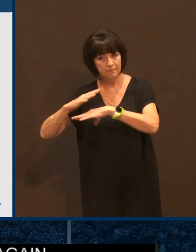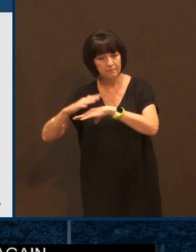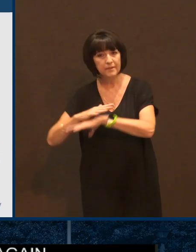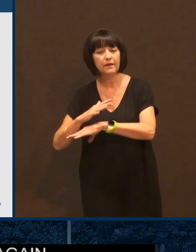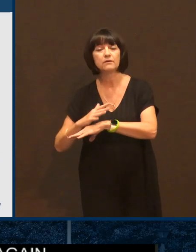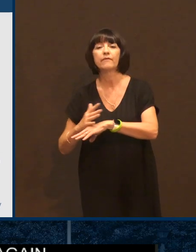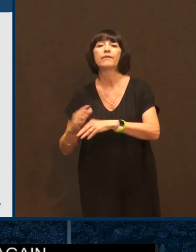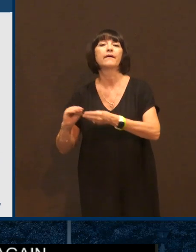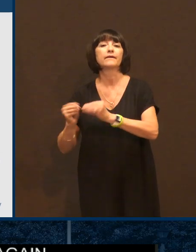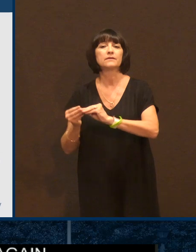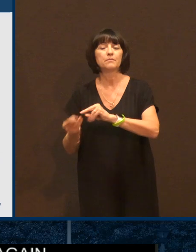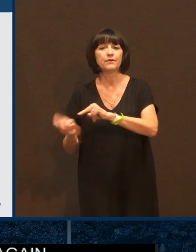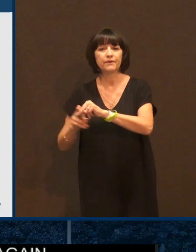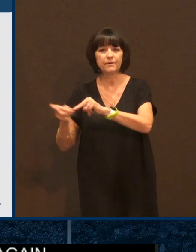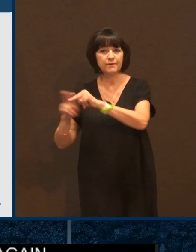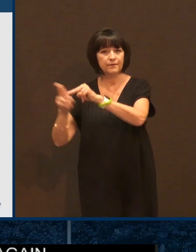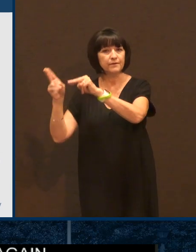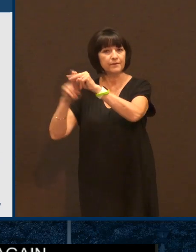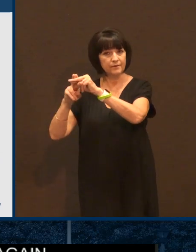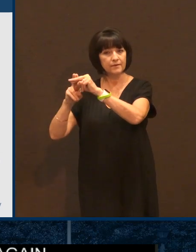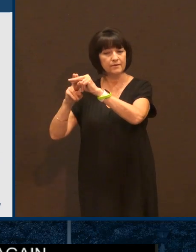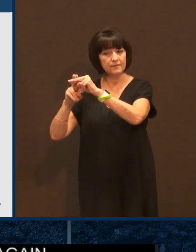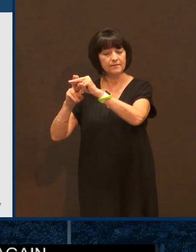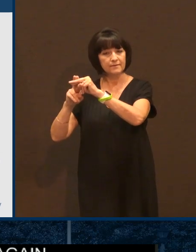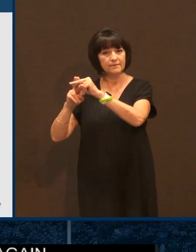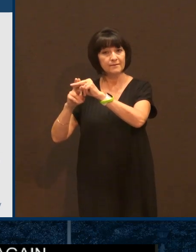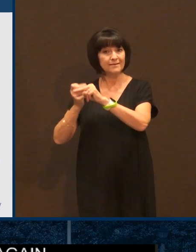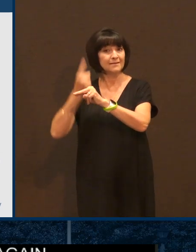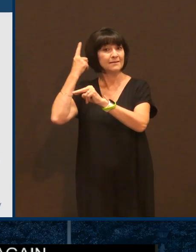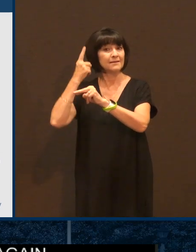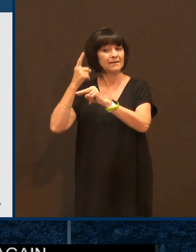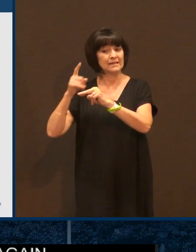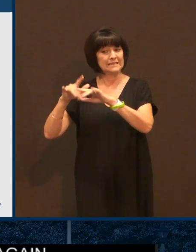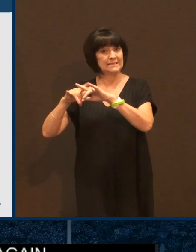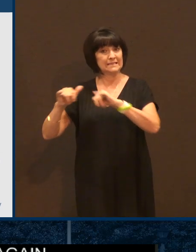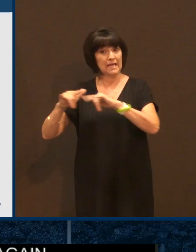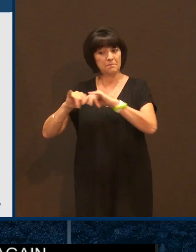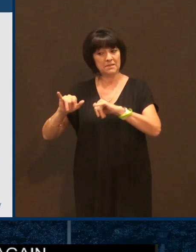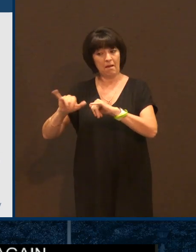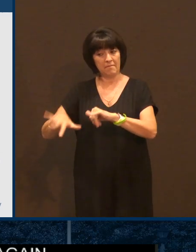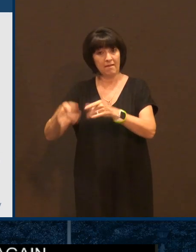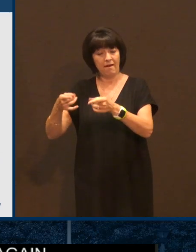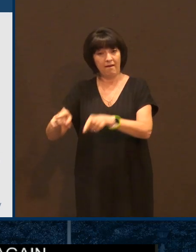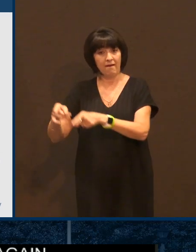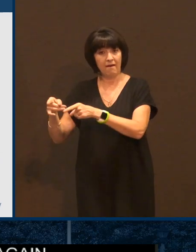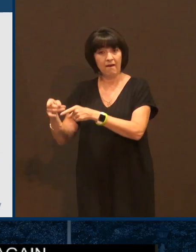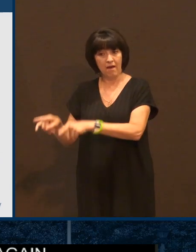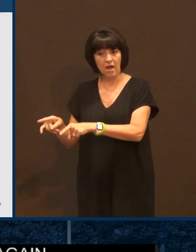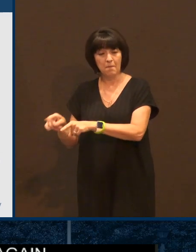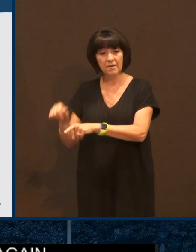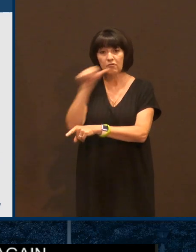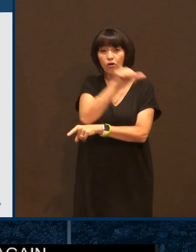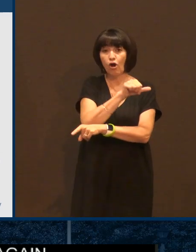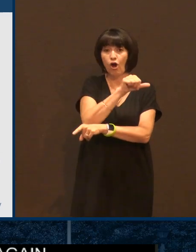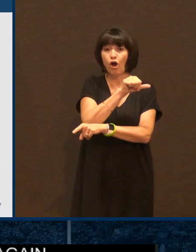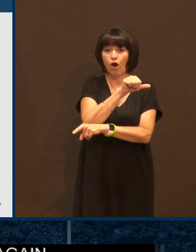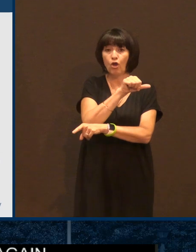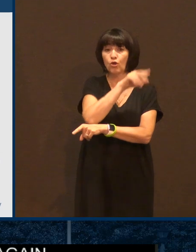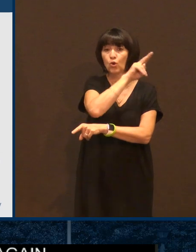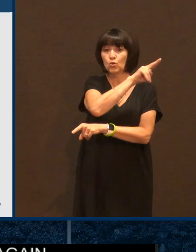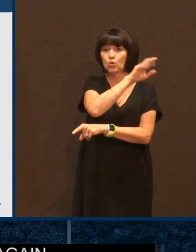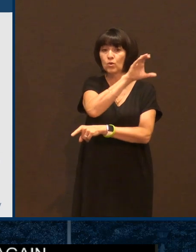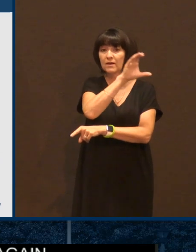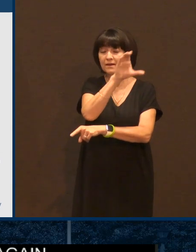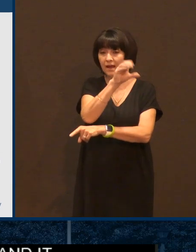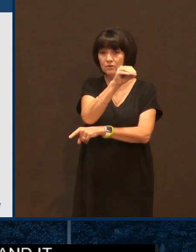beaches. And at the same time, it must be said that cases in the other two parts, the other two counties, Kent